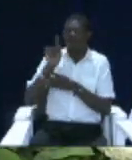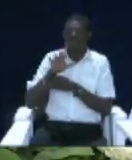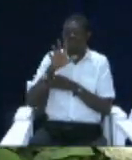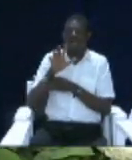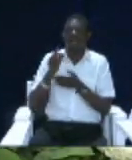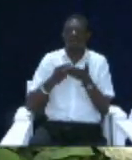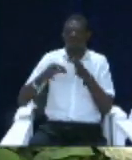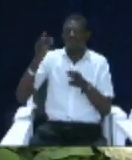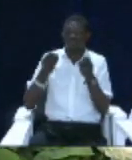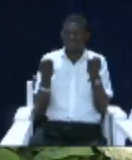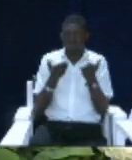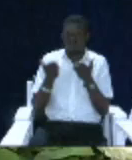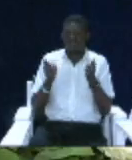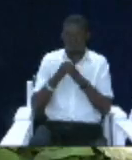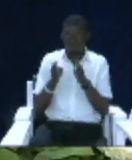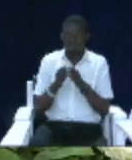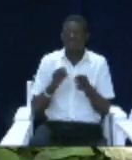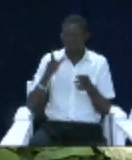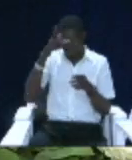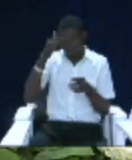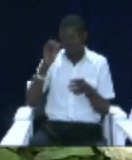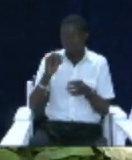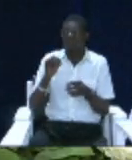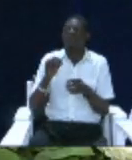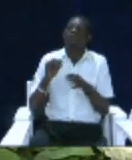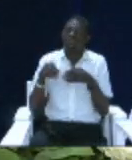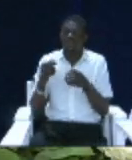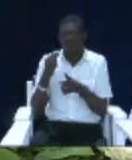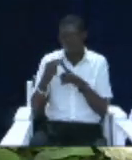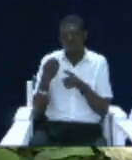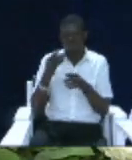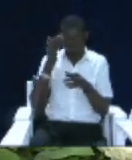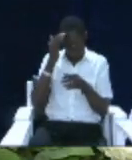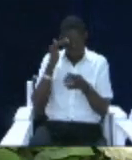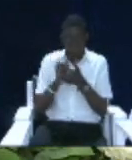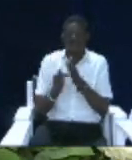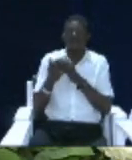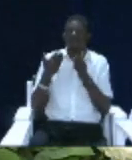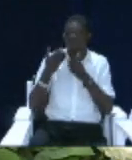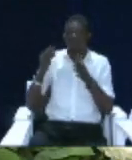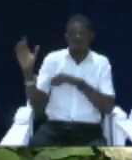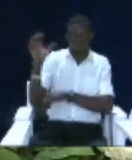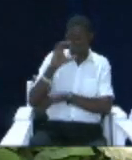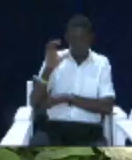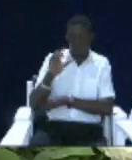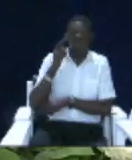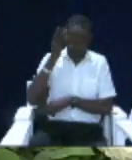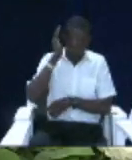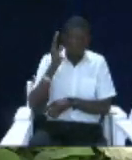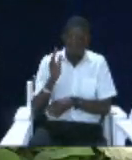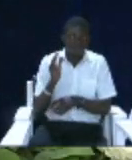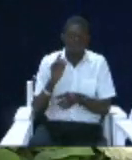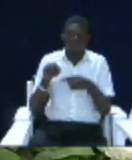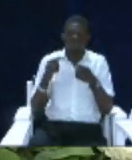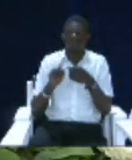Service, I attended also, Daddy Gio gave a word of knowledge and said, God said, before Christmas, he was